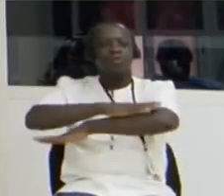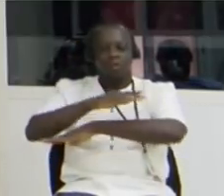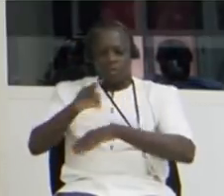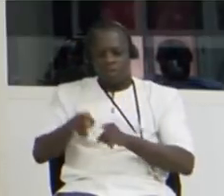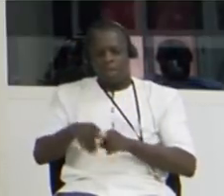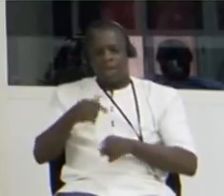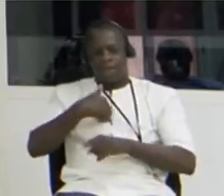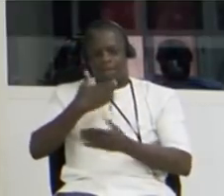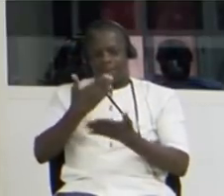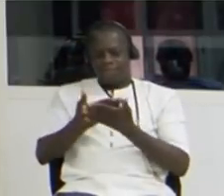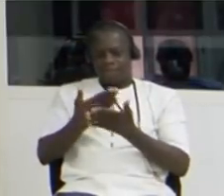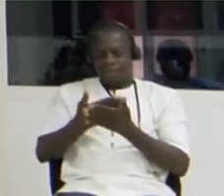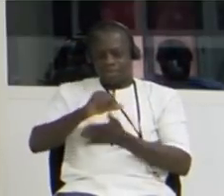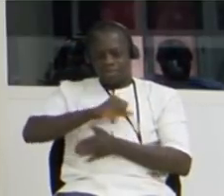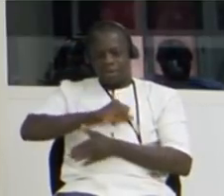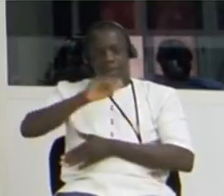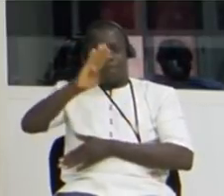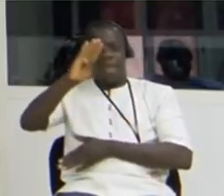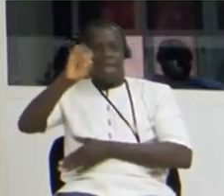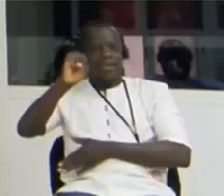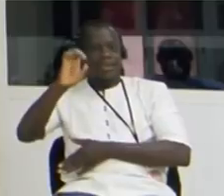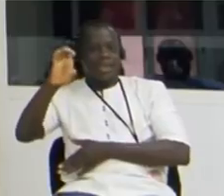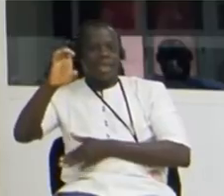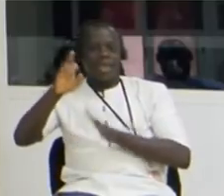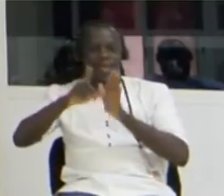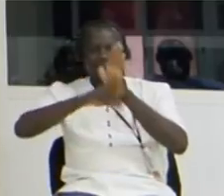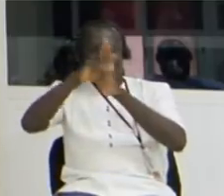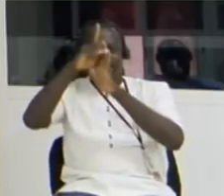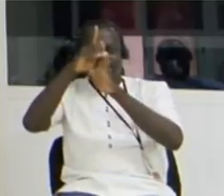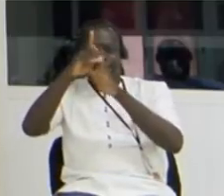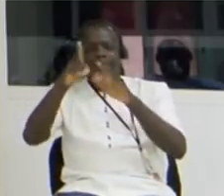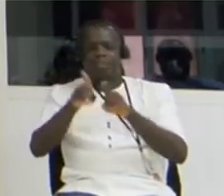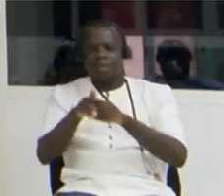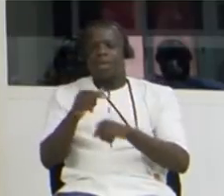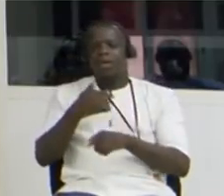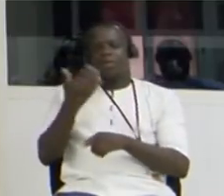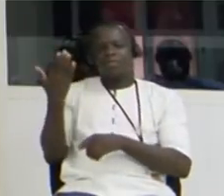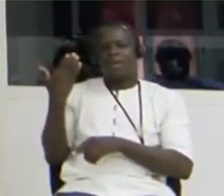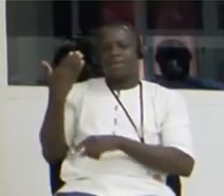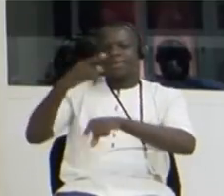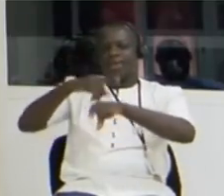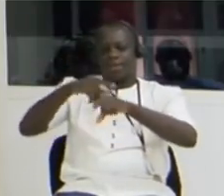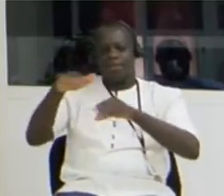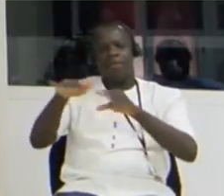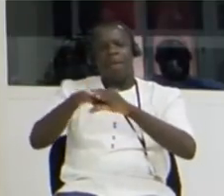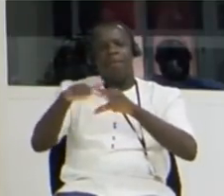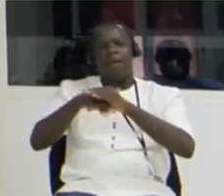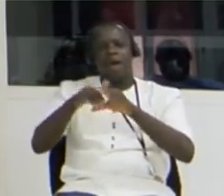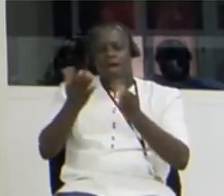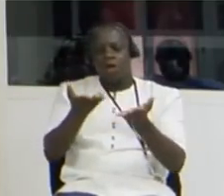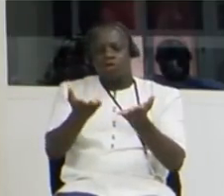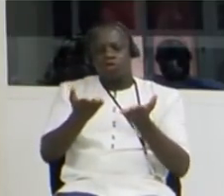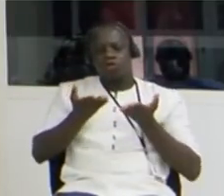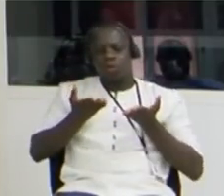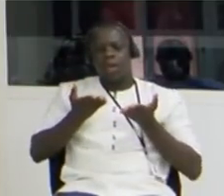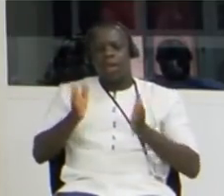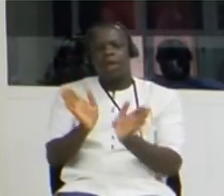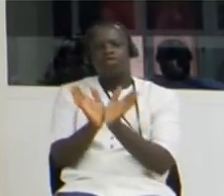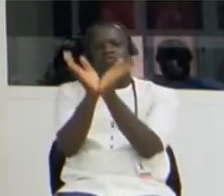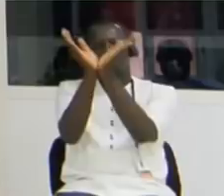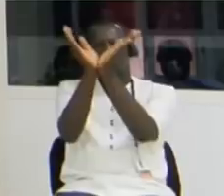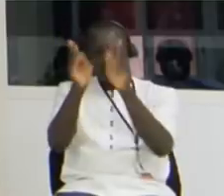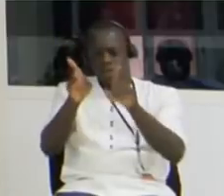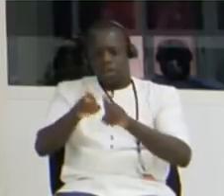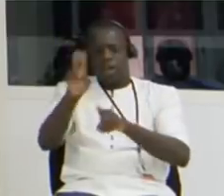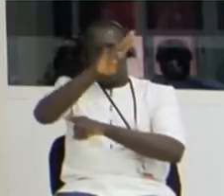bachelor's degree, when we finished my bachelor's degree, at that time I was a member of the student union then, that is the National Union